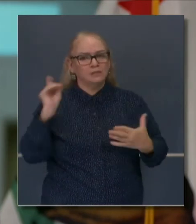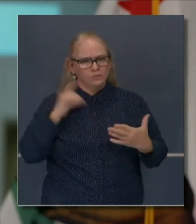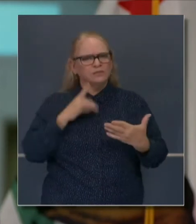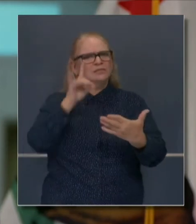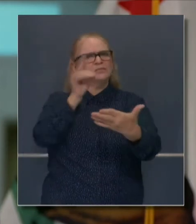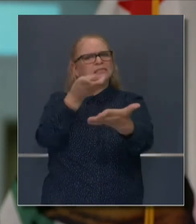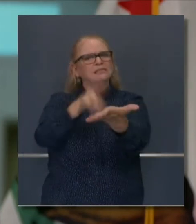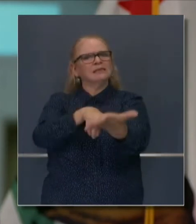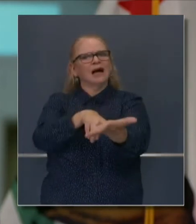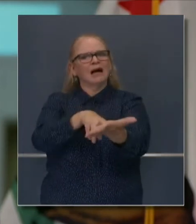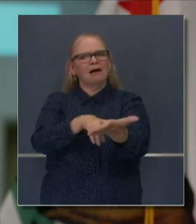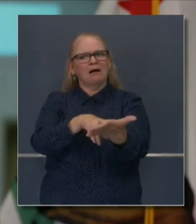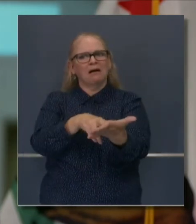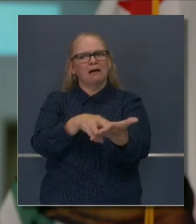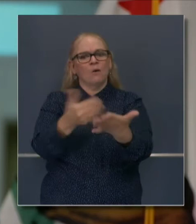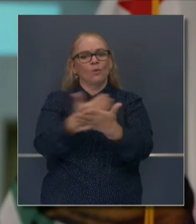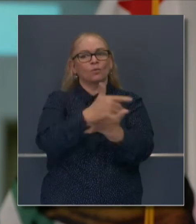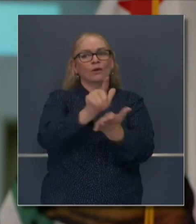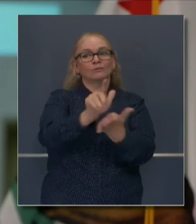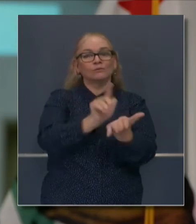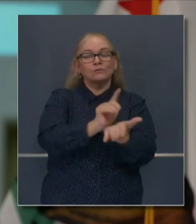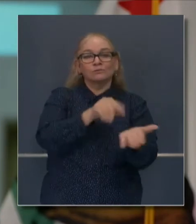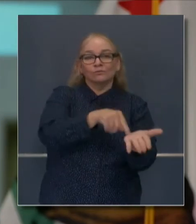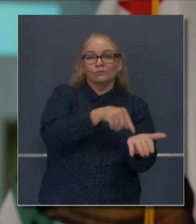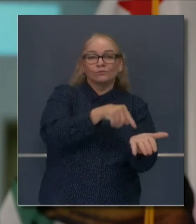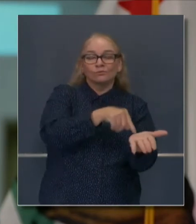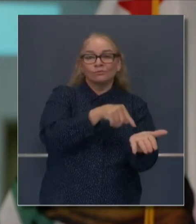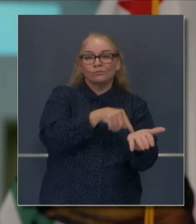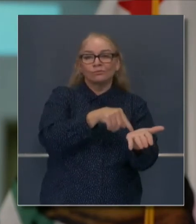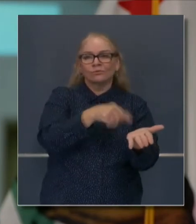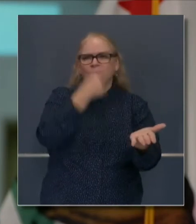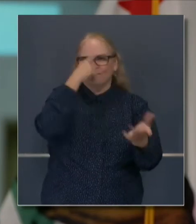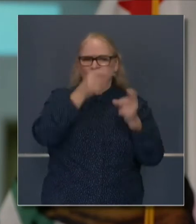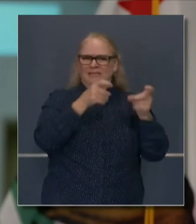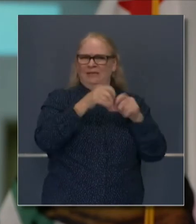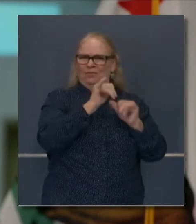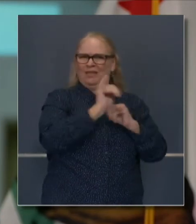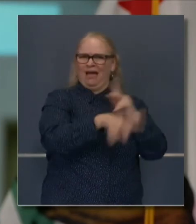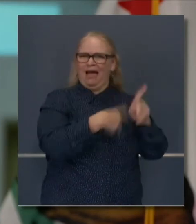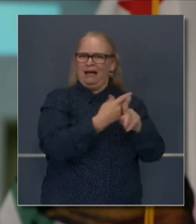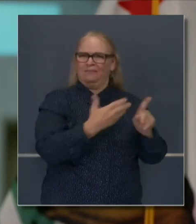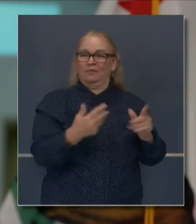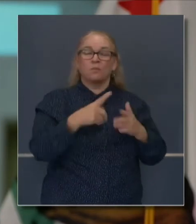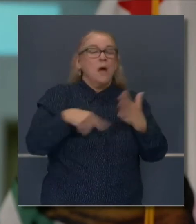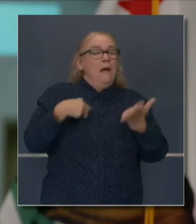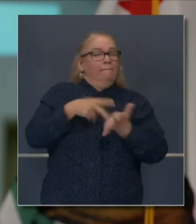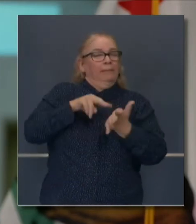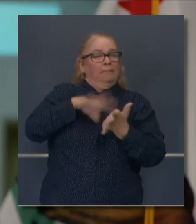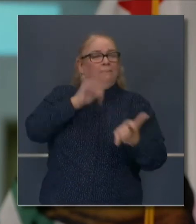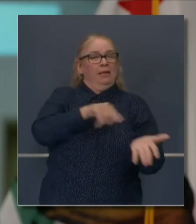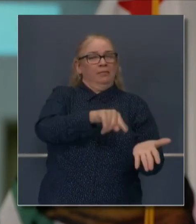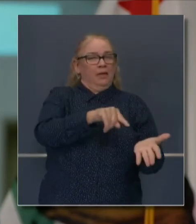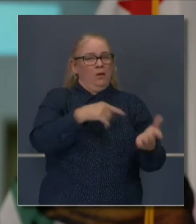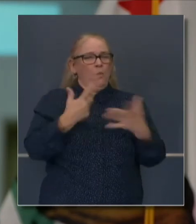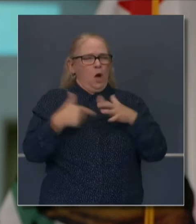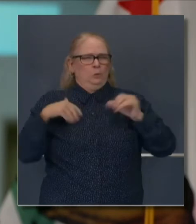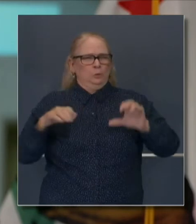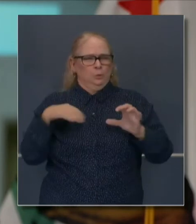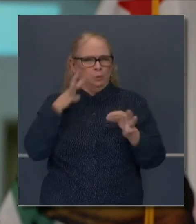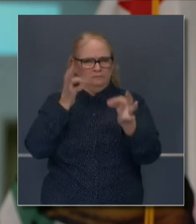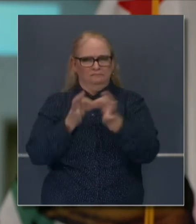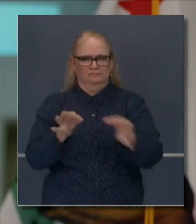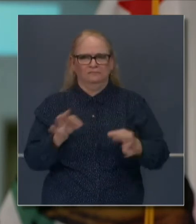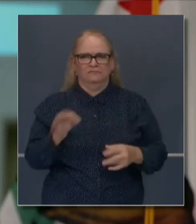historic package of legislation to codify that. And what I mean is one of the things that we are now committed to doing beginning